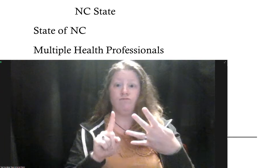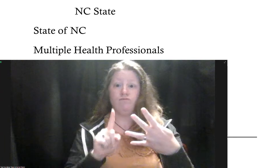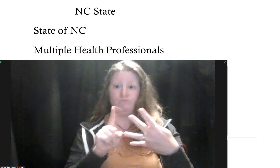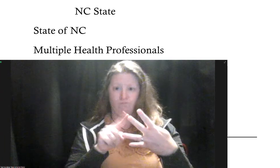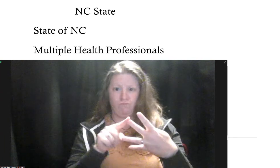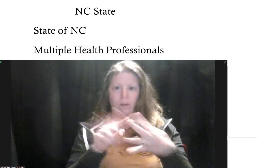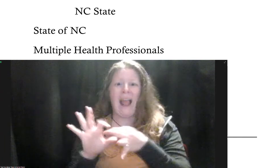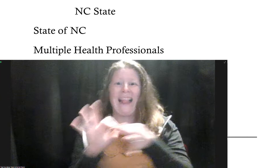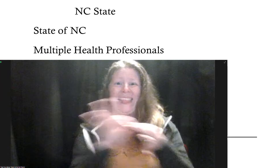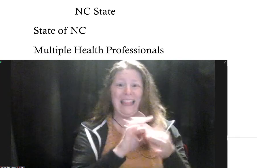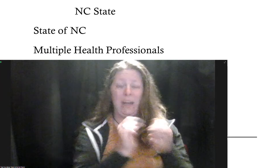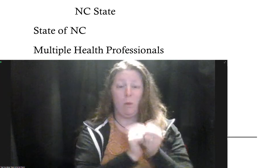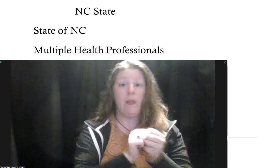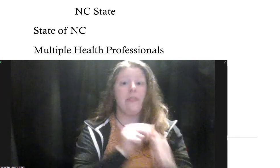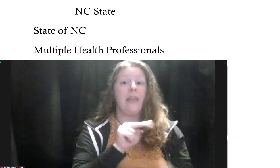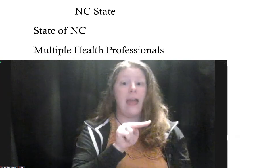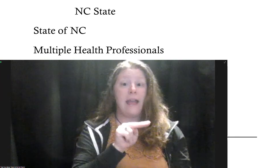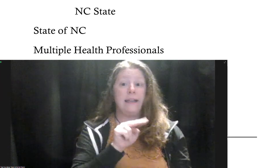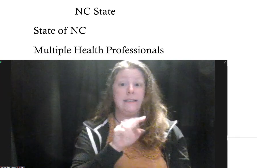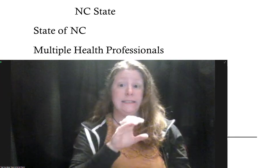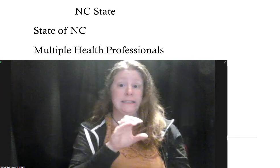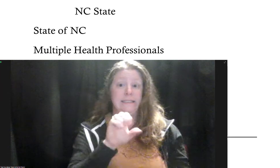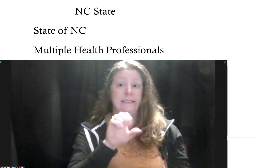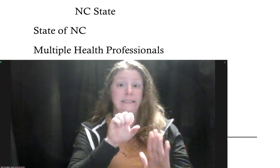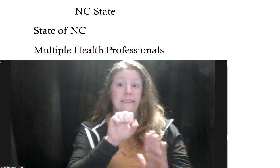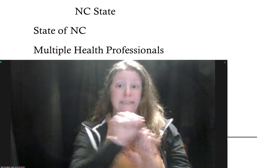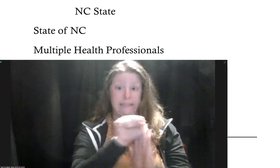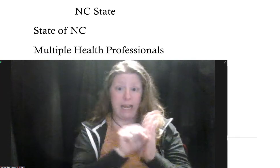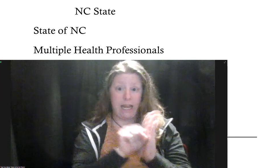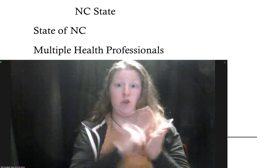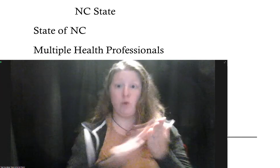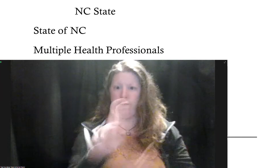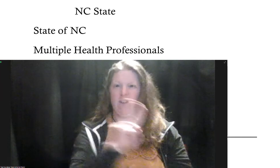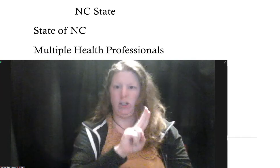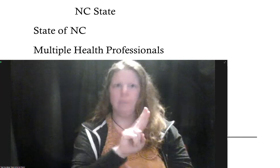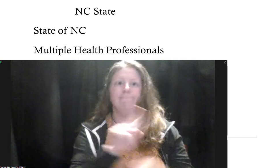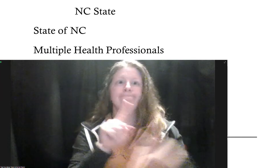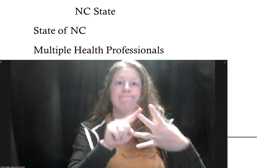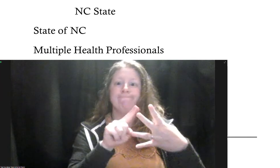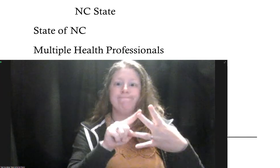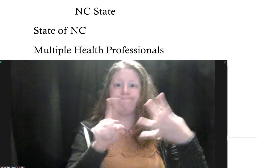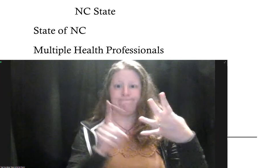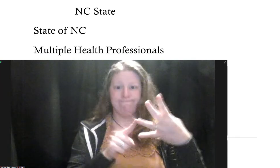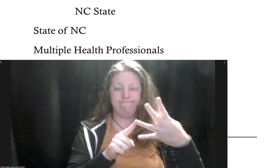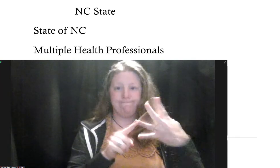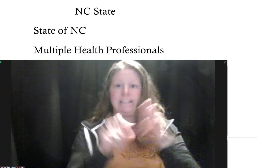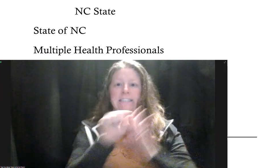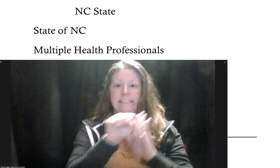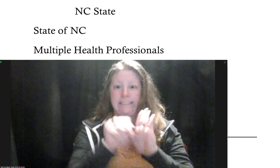4-H. Millstone, they are connected with NC State University.